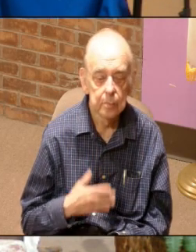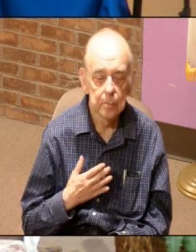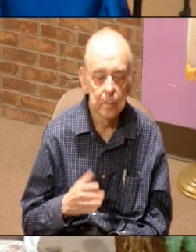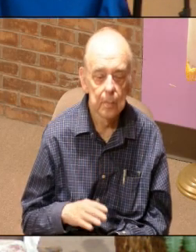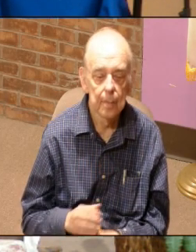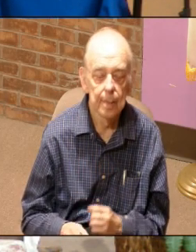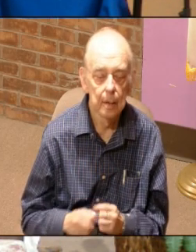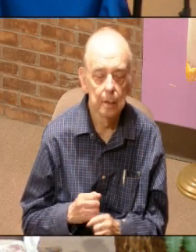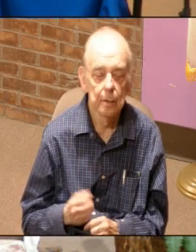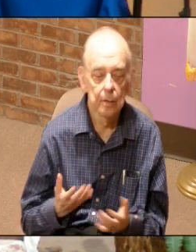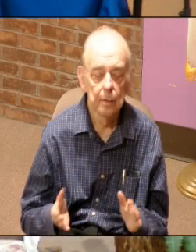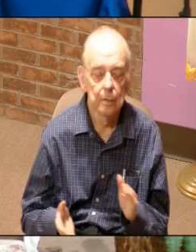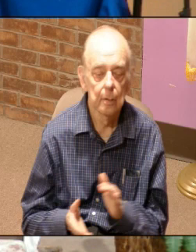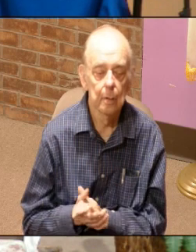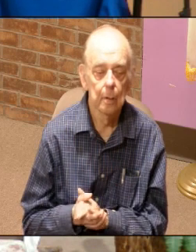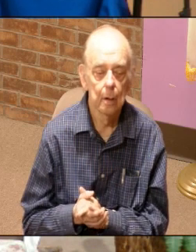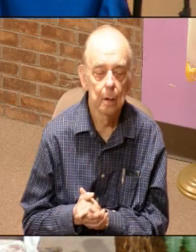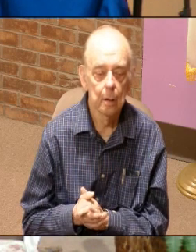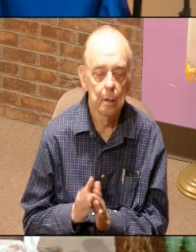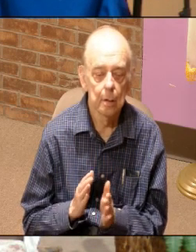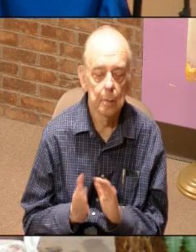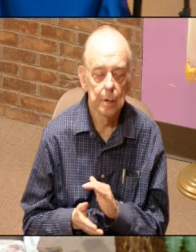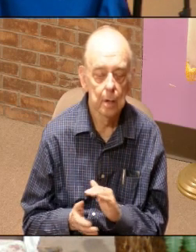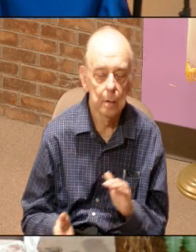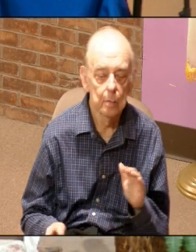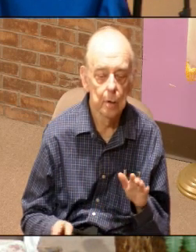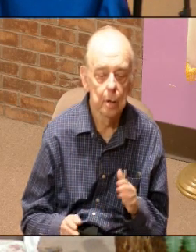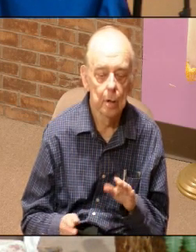but after we had gotten married she had become very close